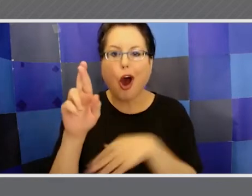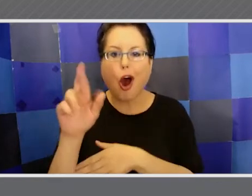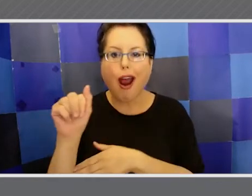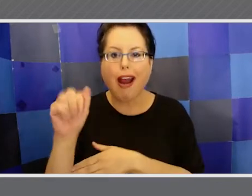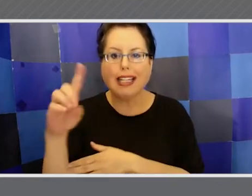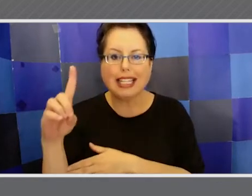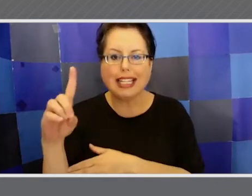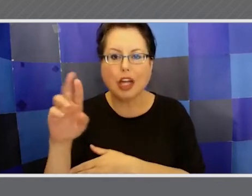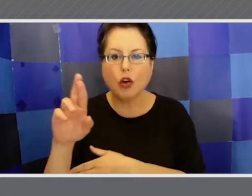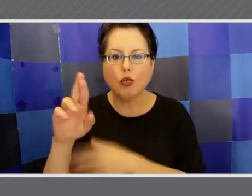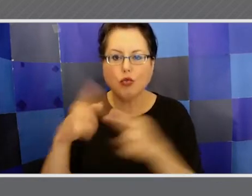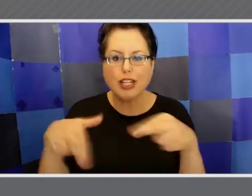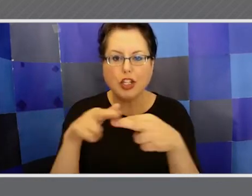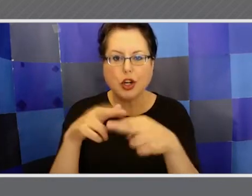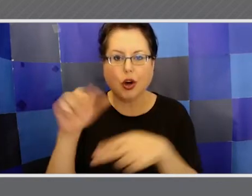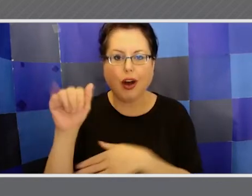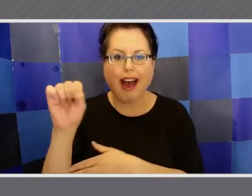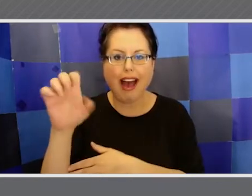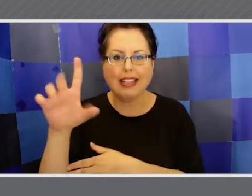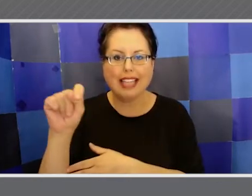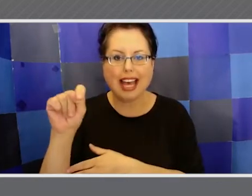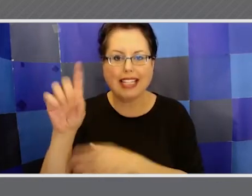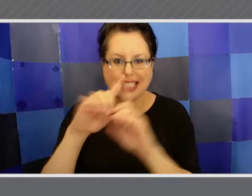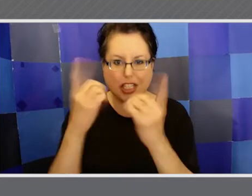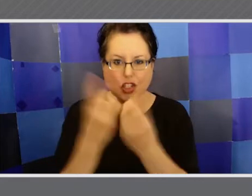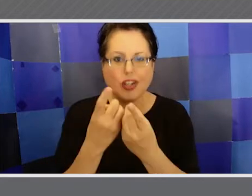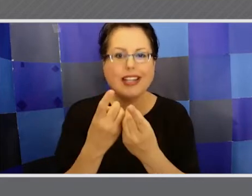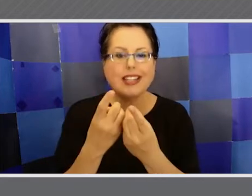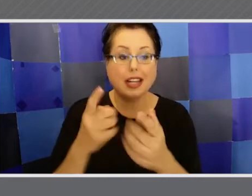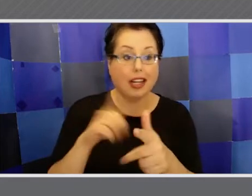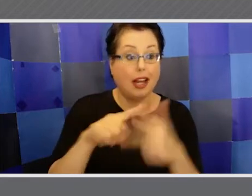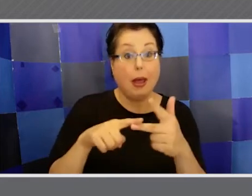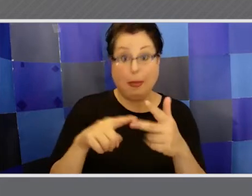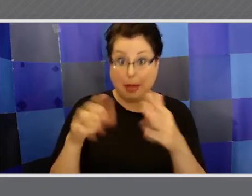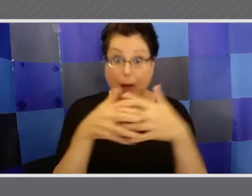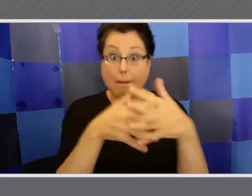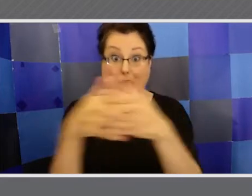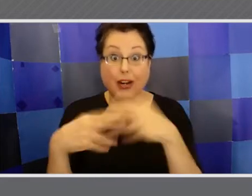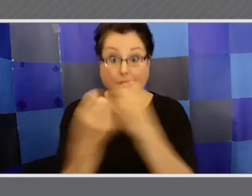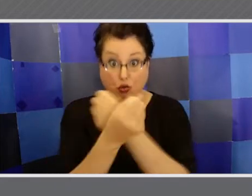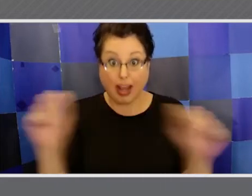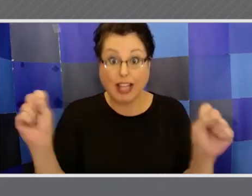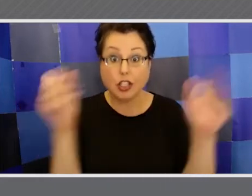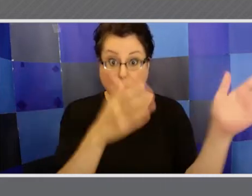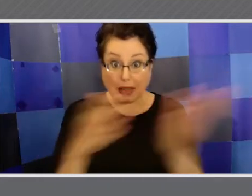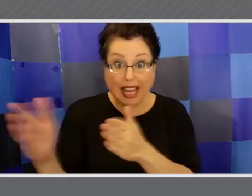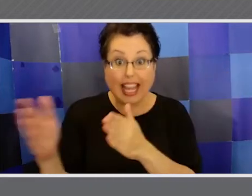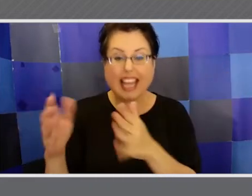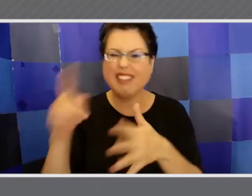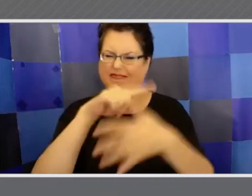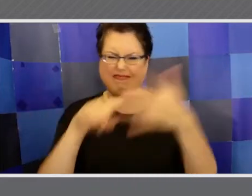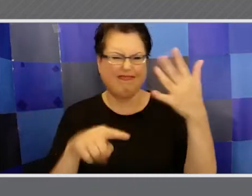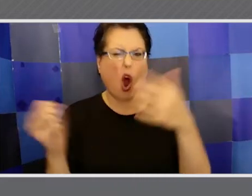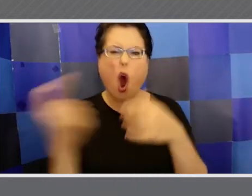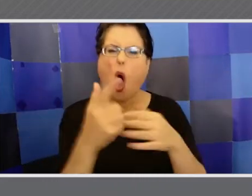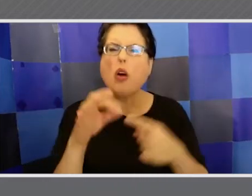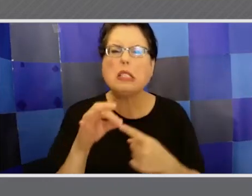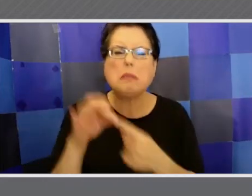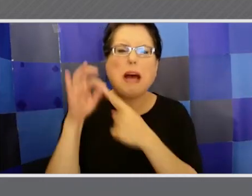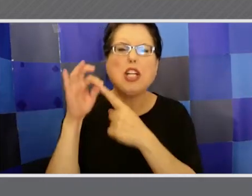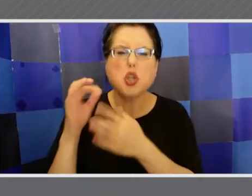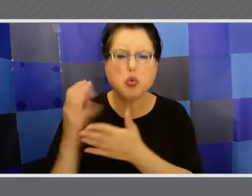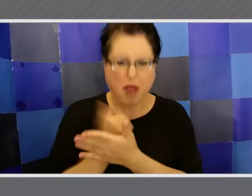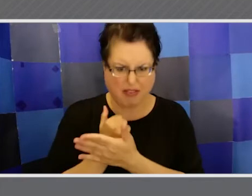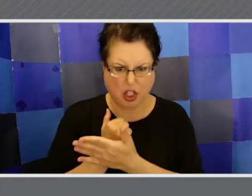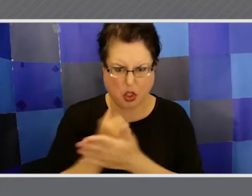Trust Funds, this American Rescue Plan Trust Fund that I mentioned earlier, these are all examples of special revenues. They have